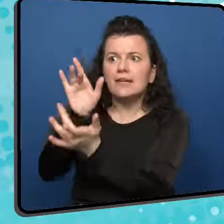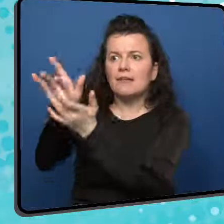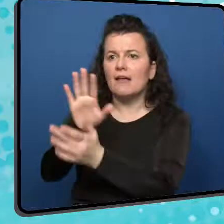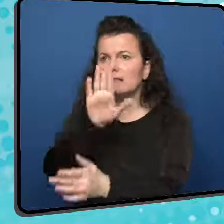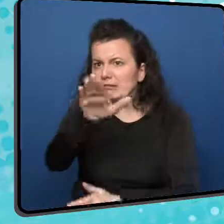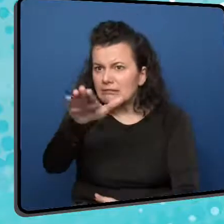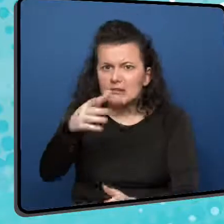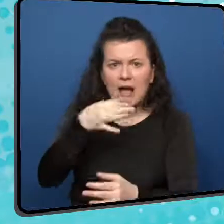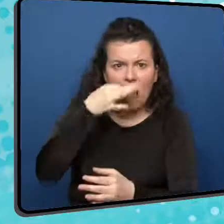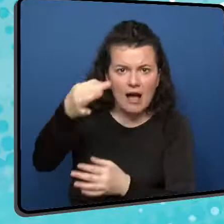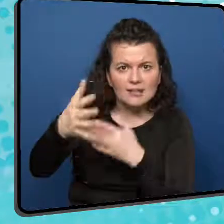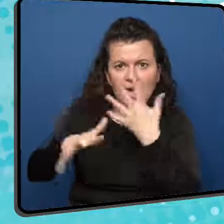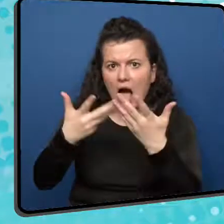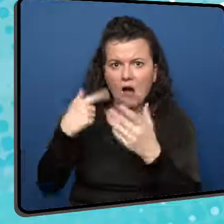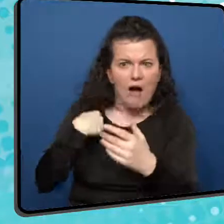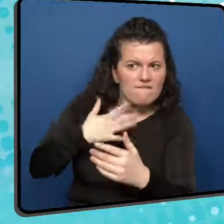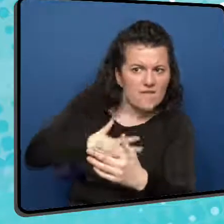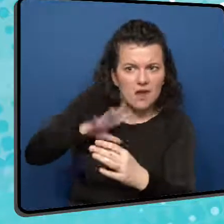that. Yes.